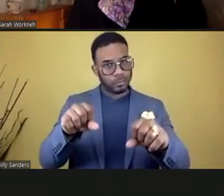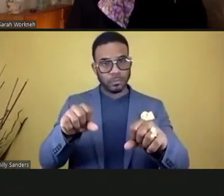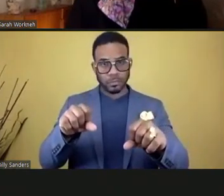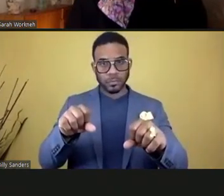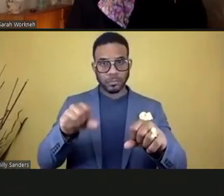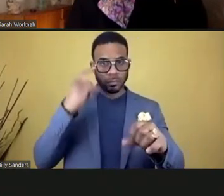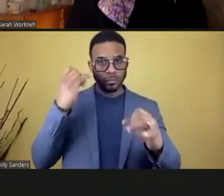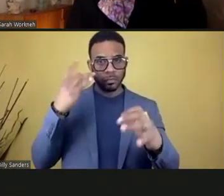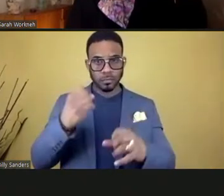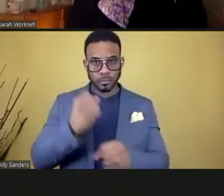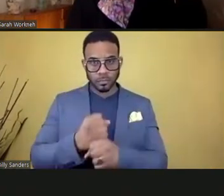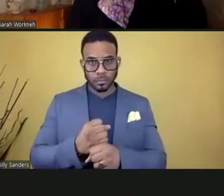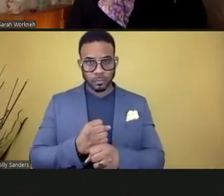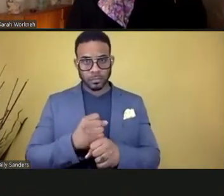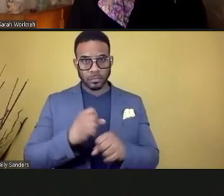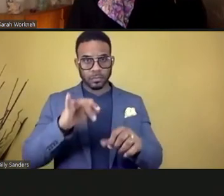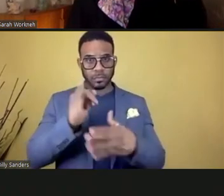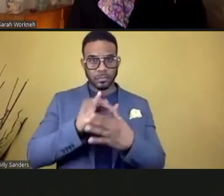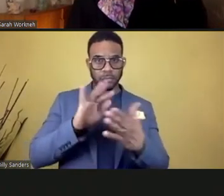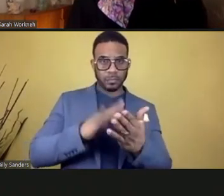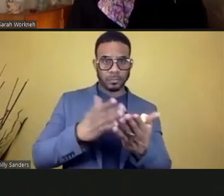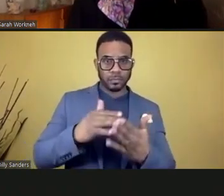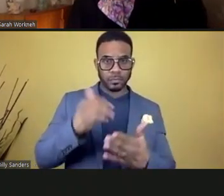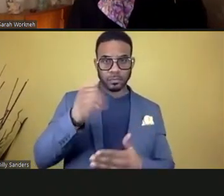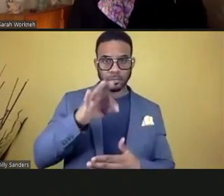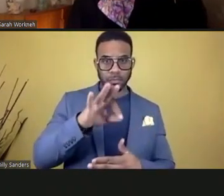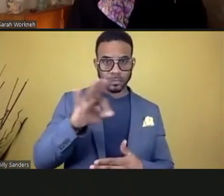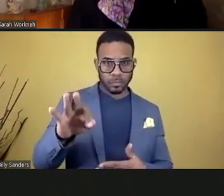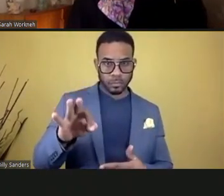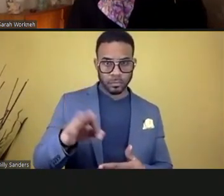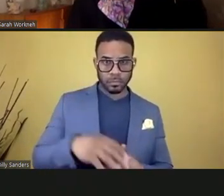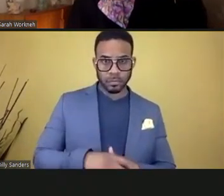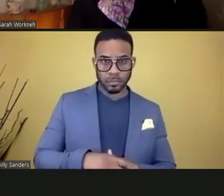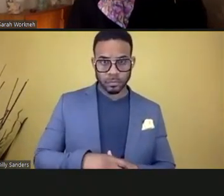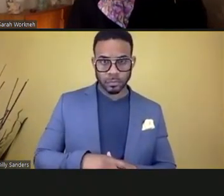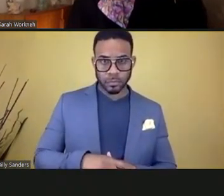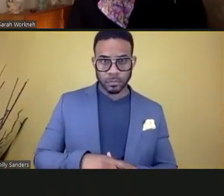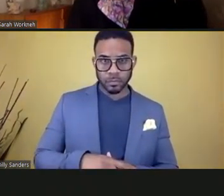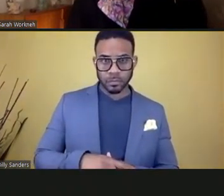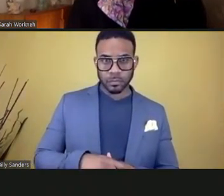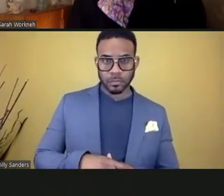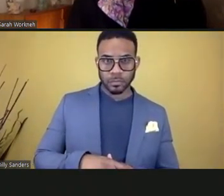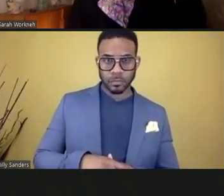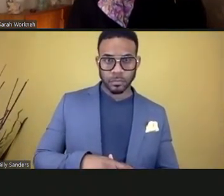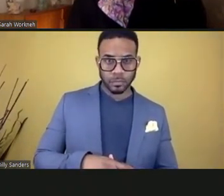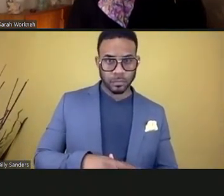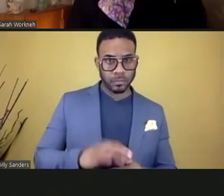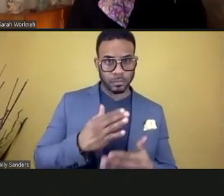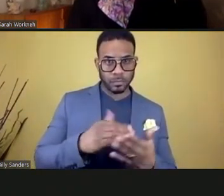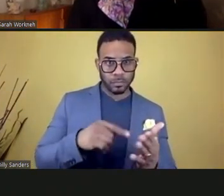for many years. They dropped an art center here in 1999 as, you know, the arts bringing economic development to an area